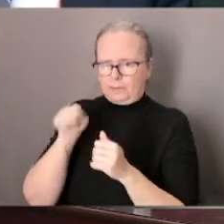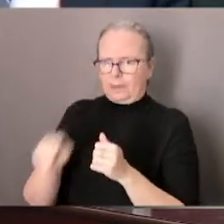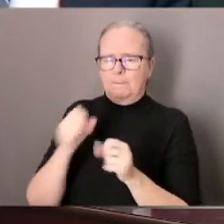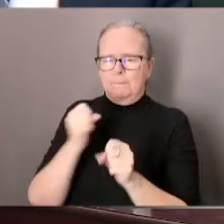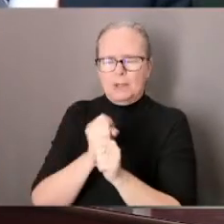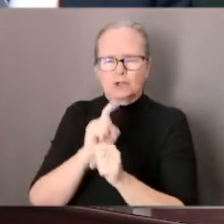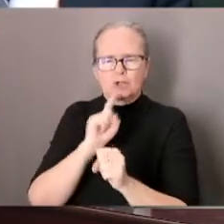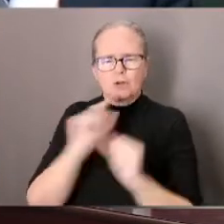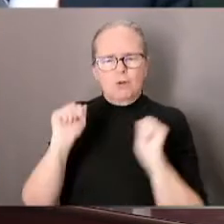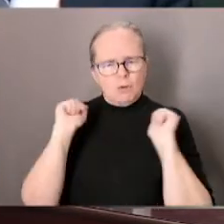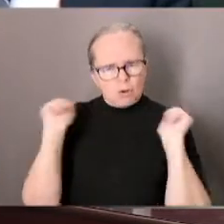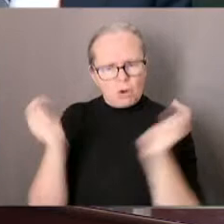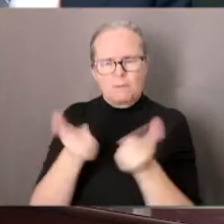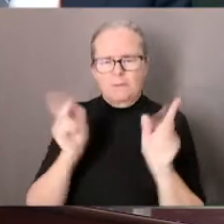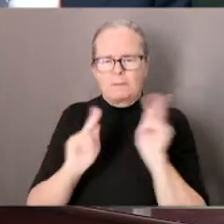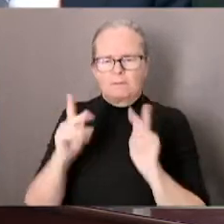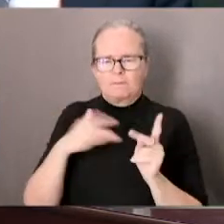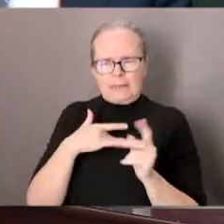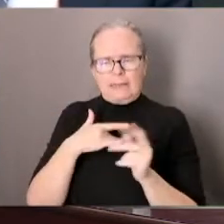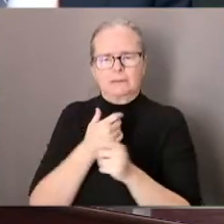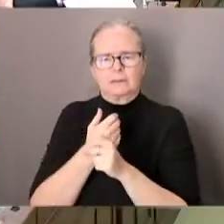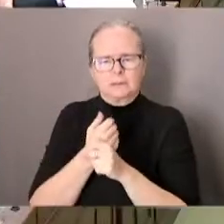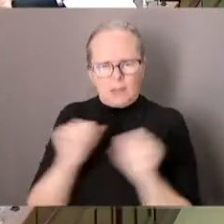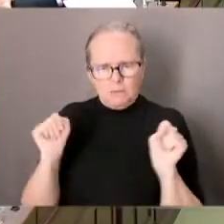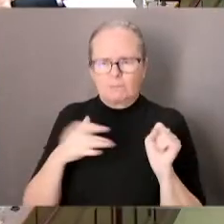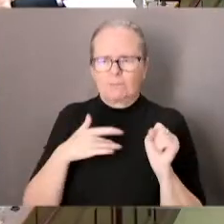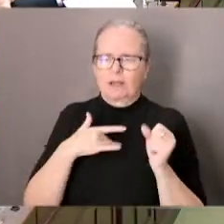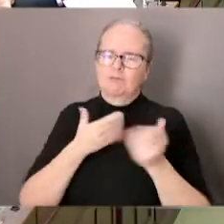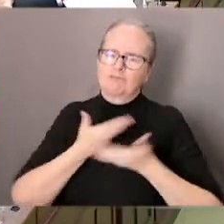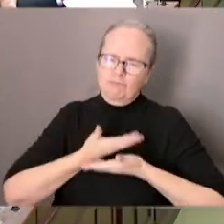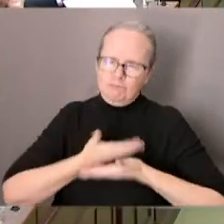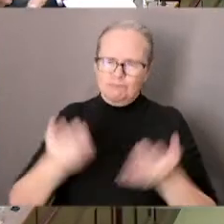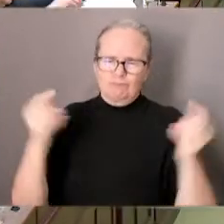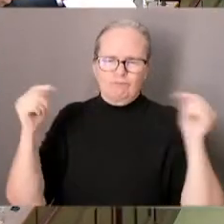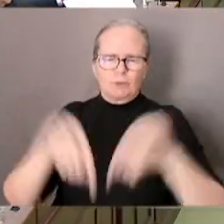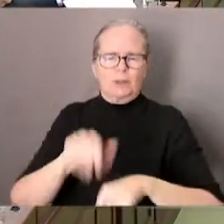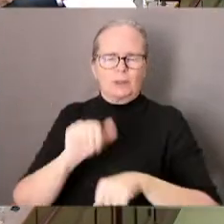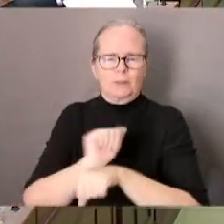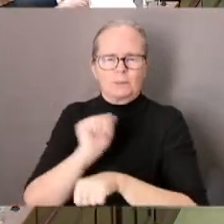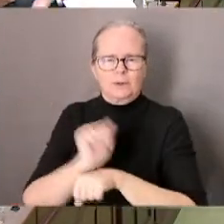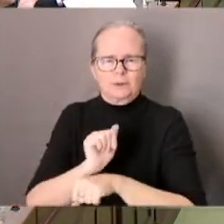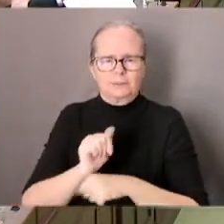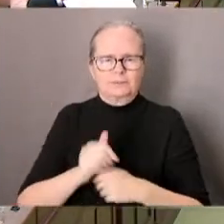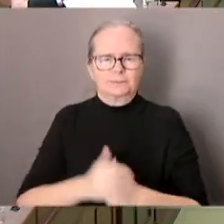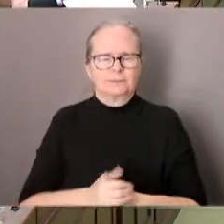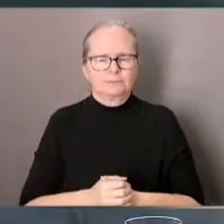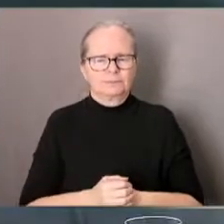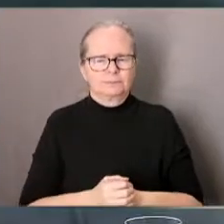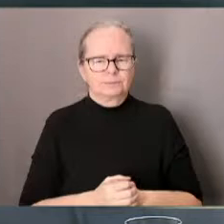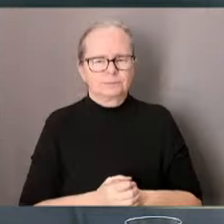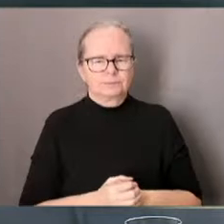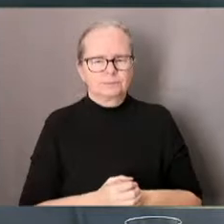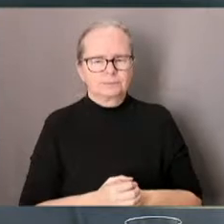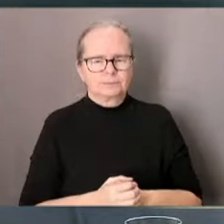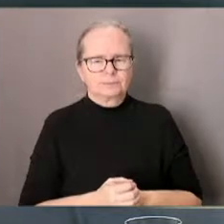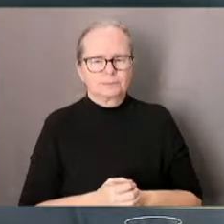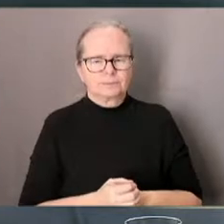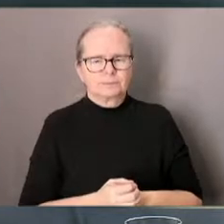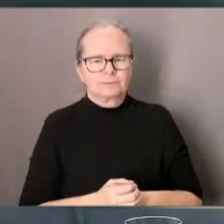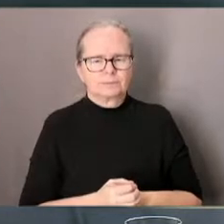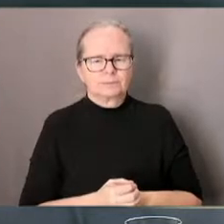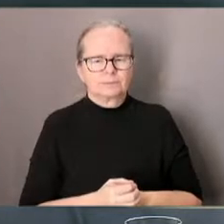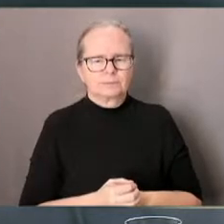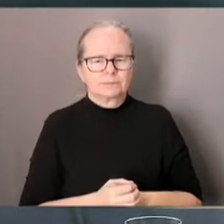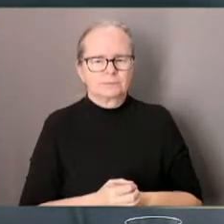included and welcomed in this province The Honorable member for Livingston McLeod has a question thank you Mr Speaker as an MLA who